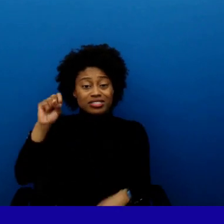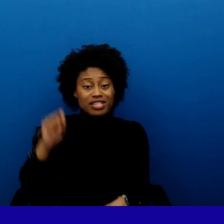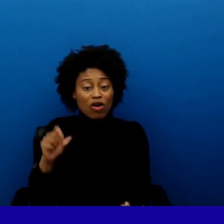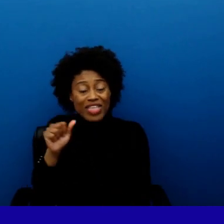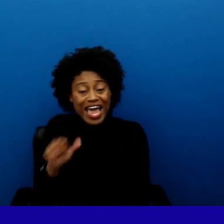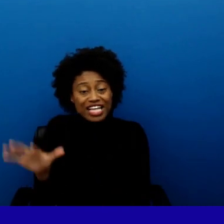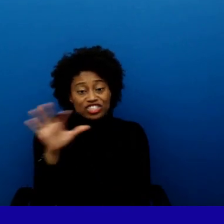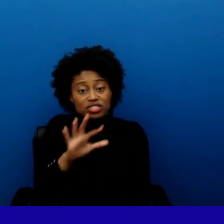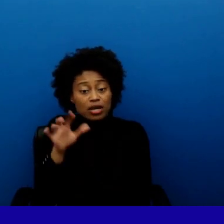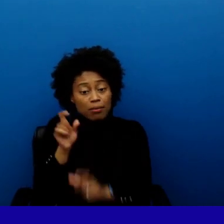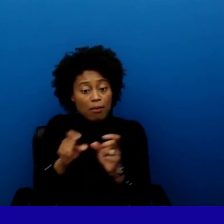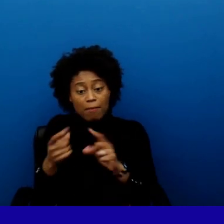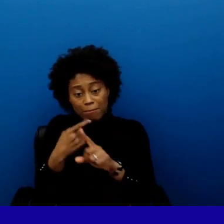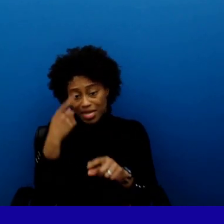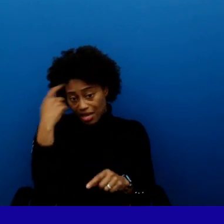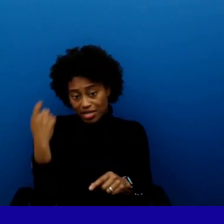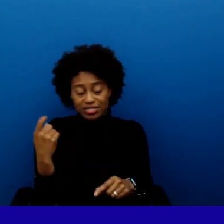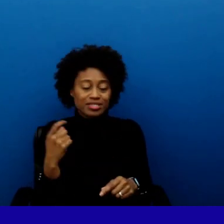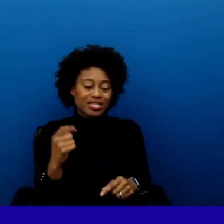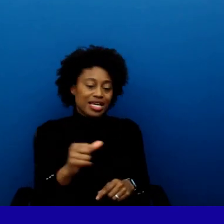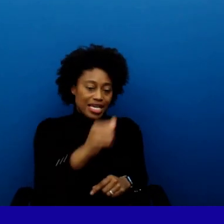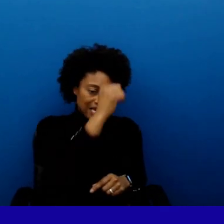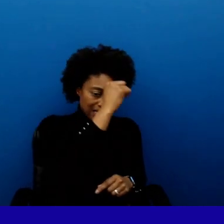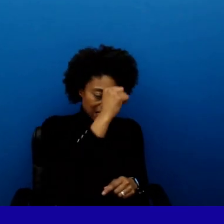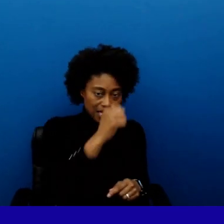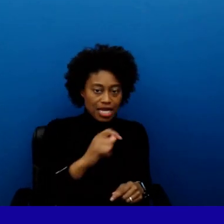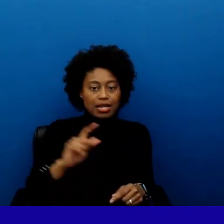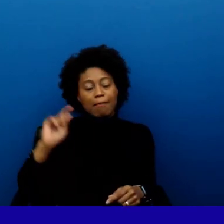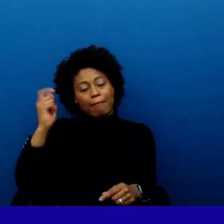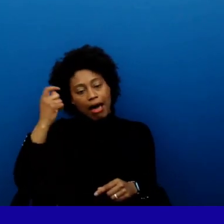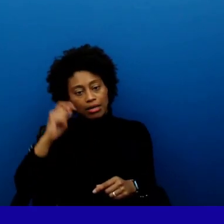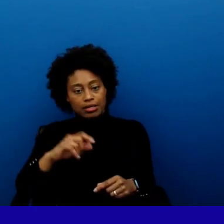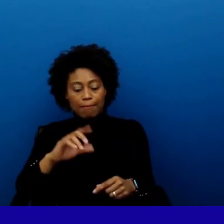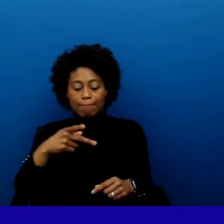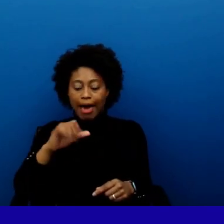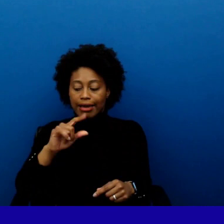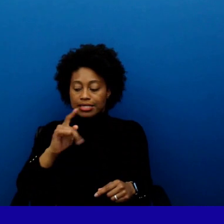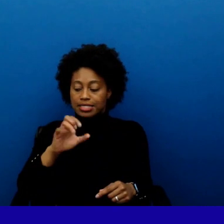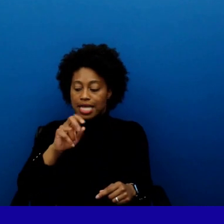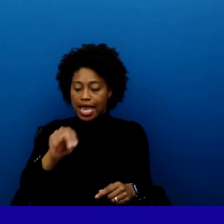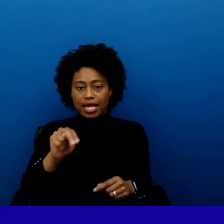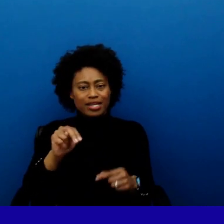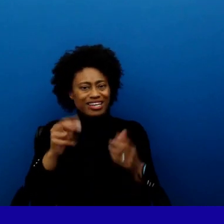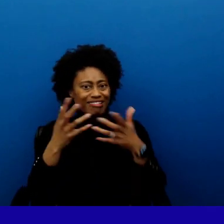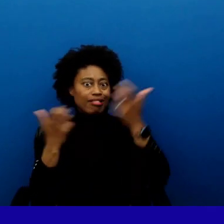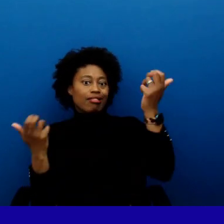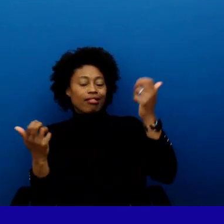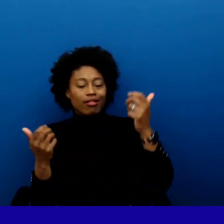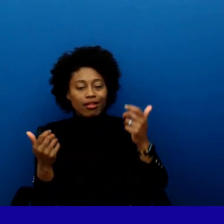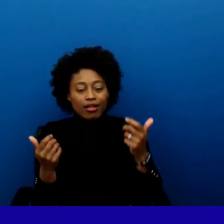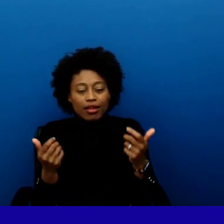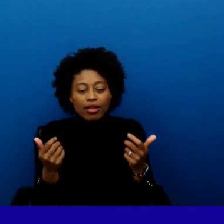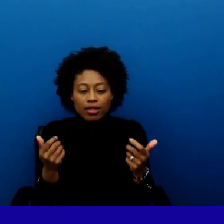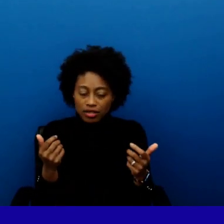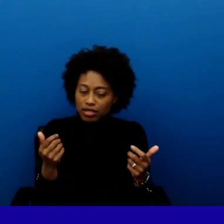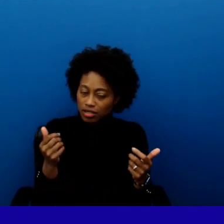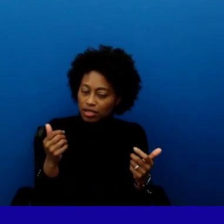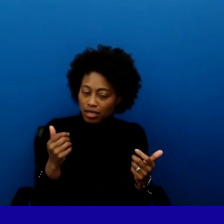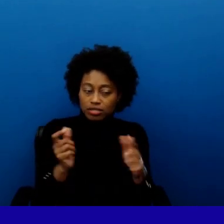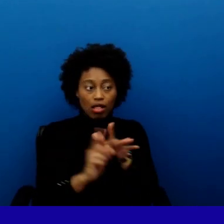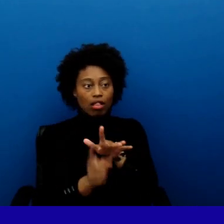we have a large South Asian population because of the partition of India and Pakistan. And